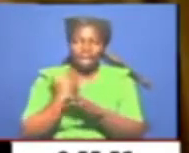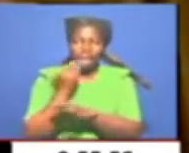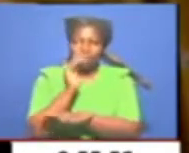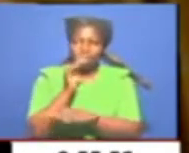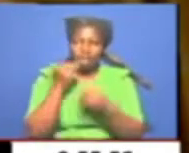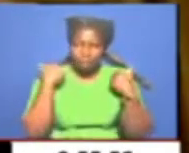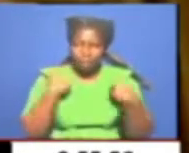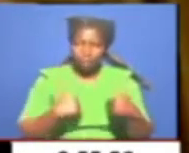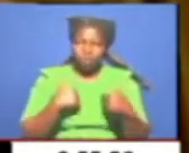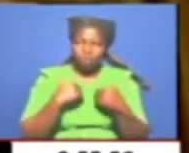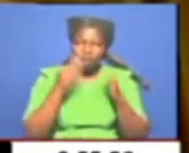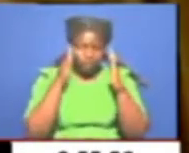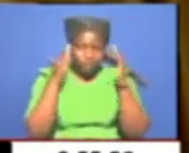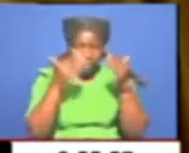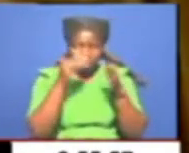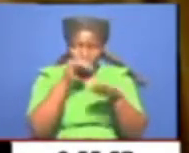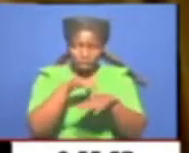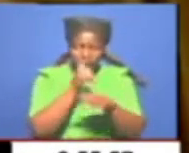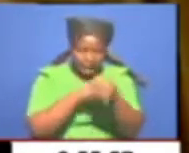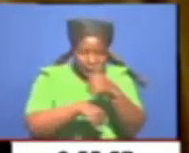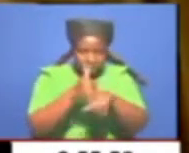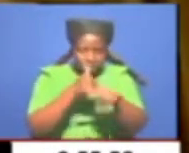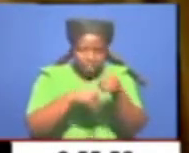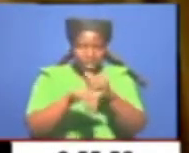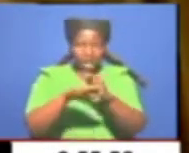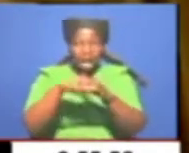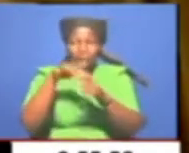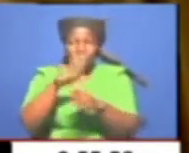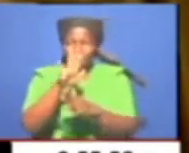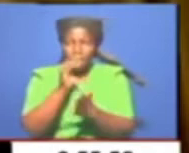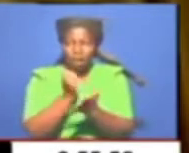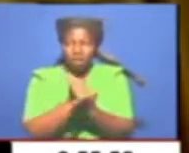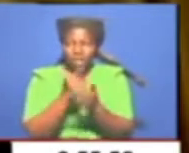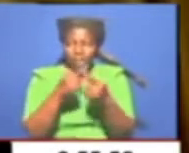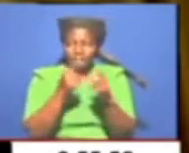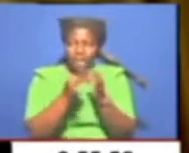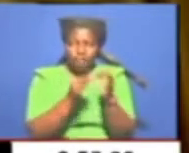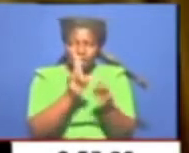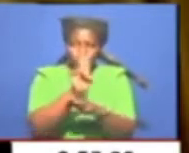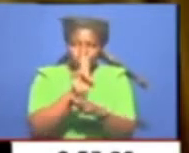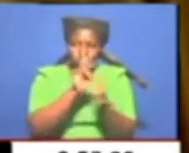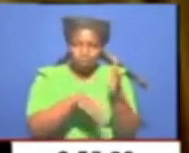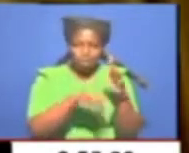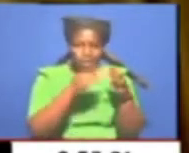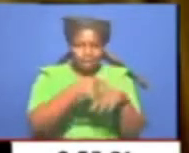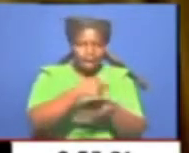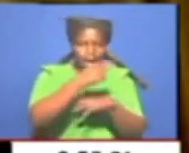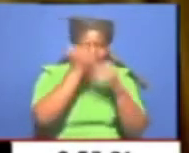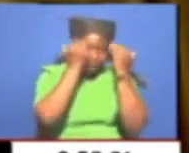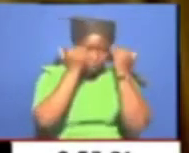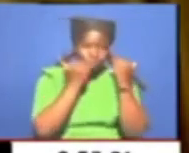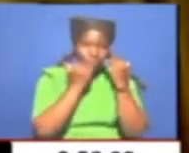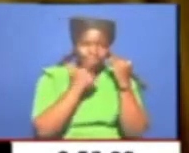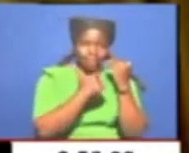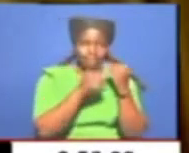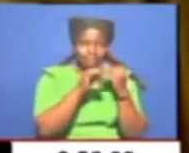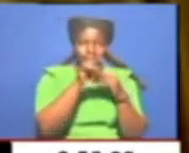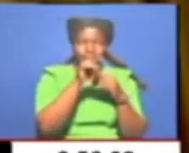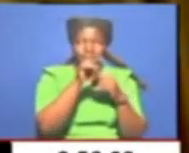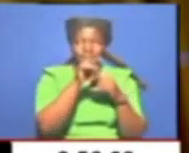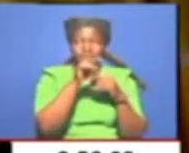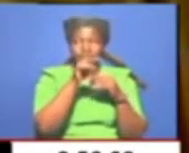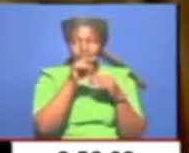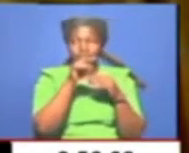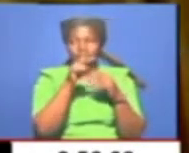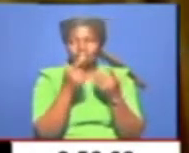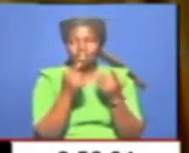his functions of office. But if you apply what the High Court said, you can sue him for anything that he does